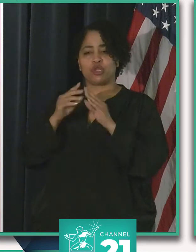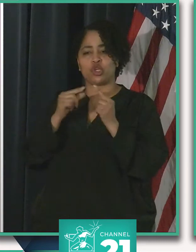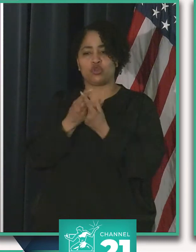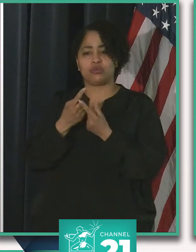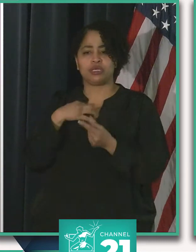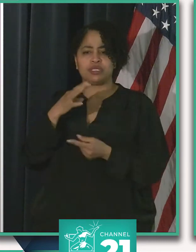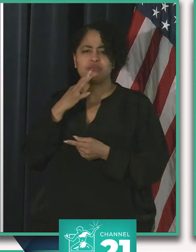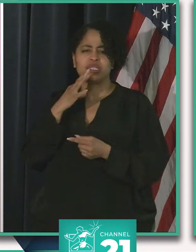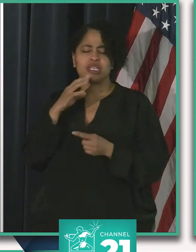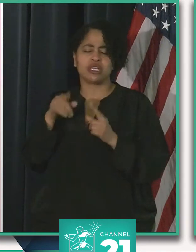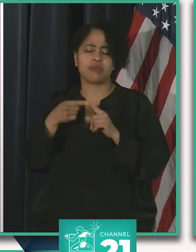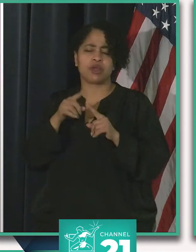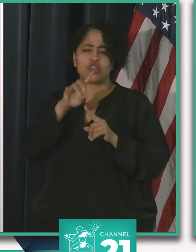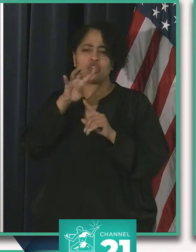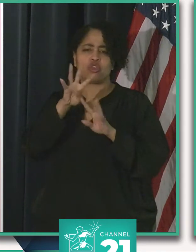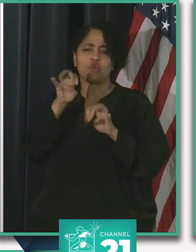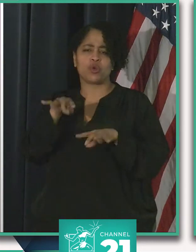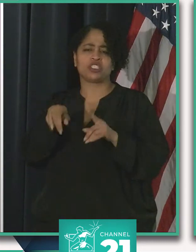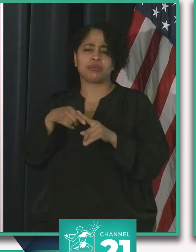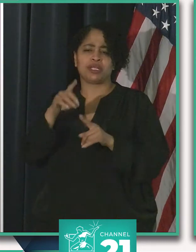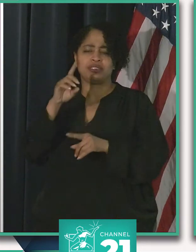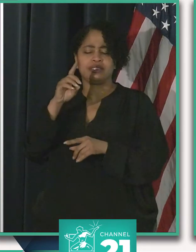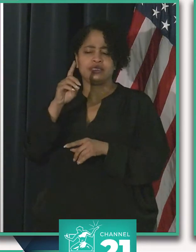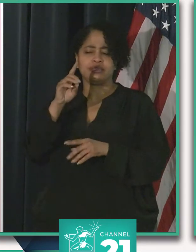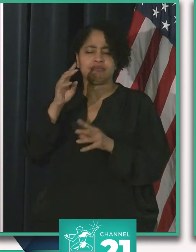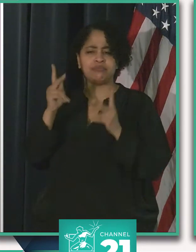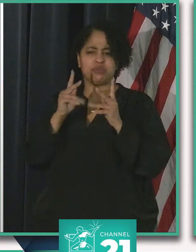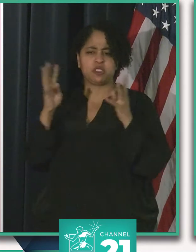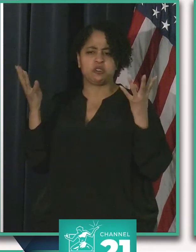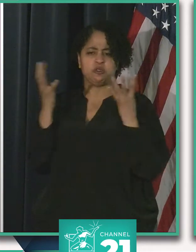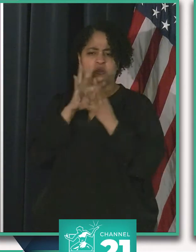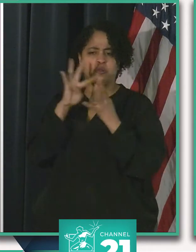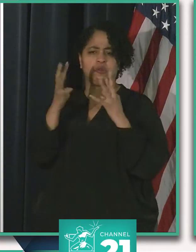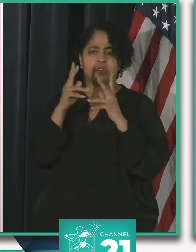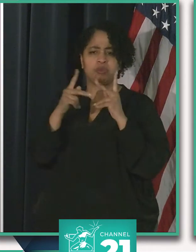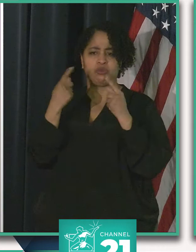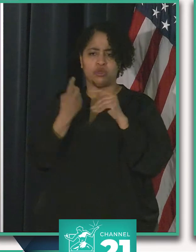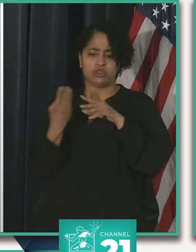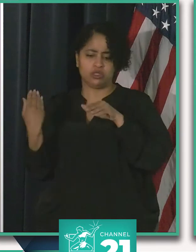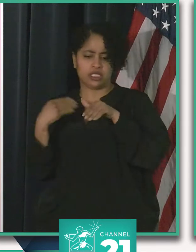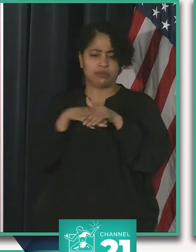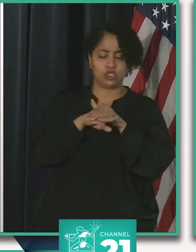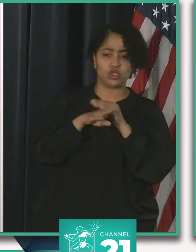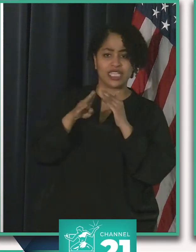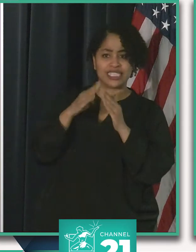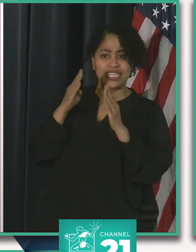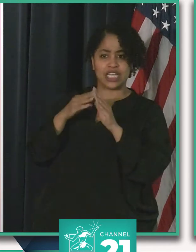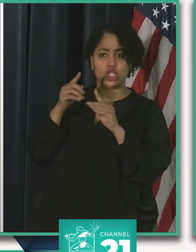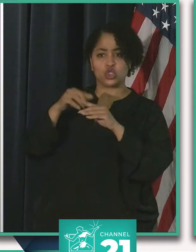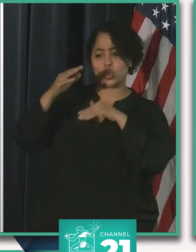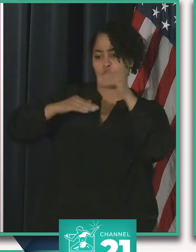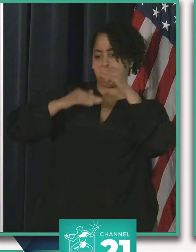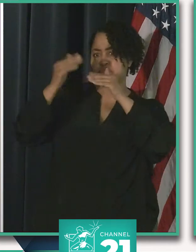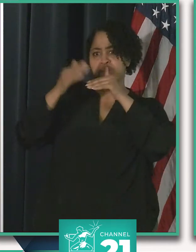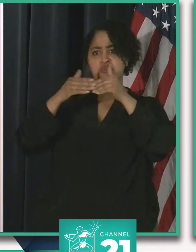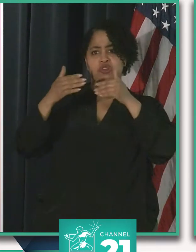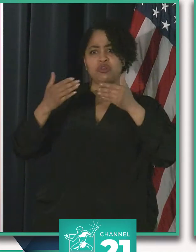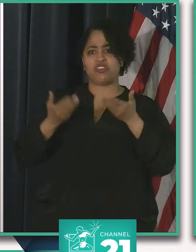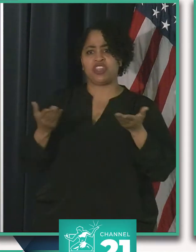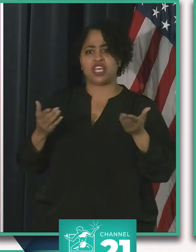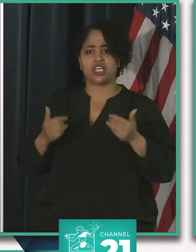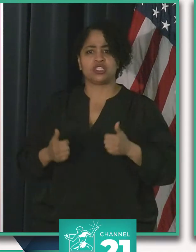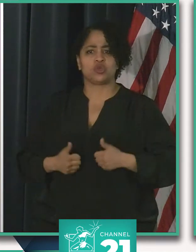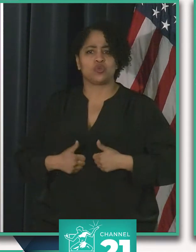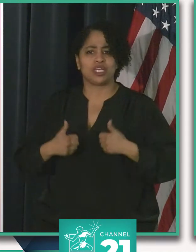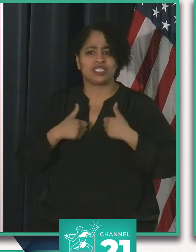of density and concerns regarding people trying to come into the city to build things residents don't